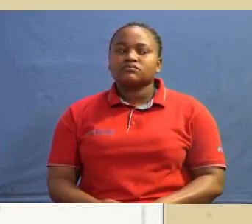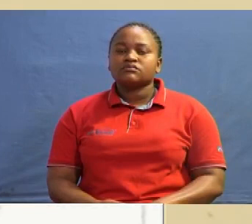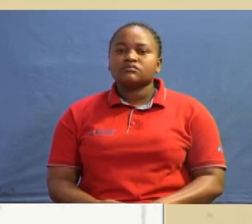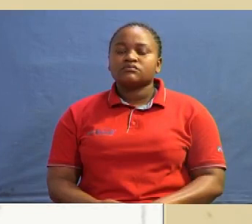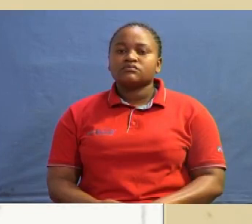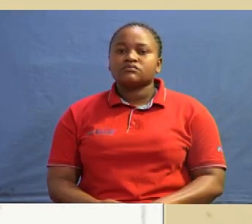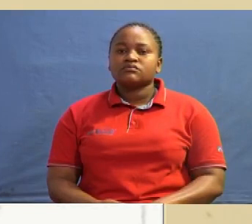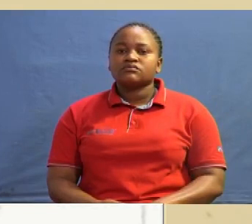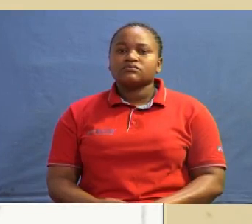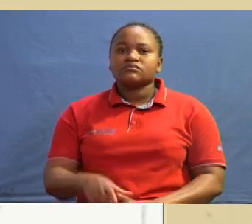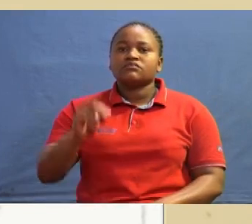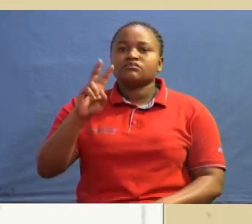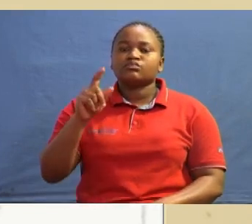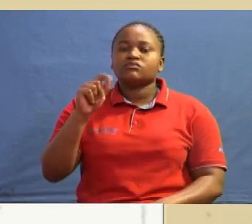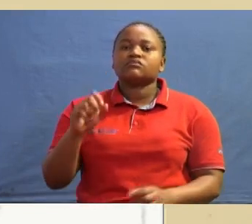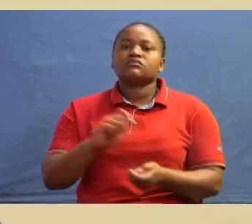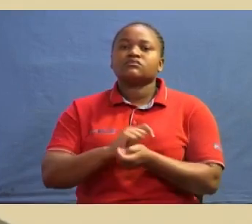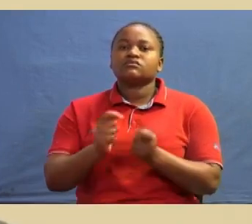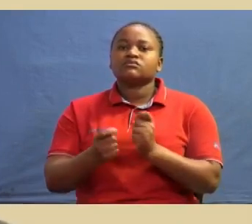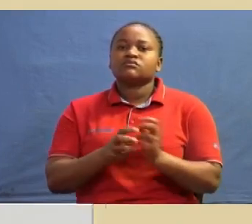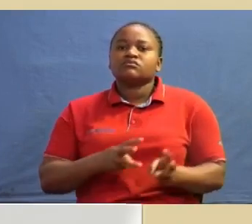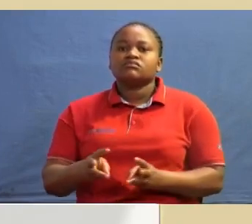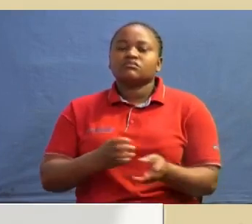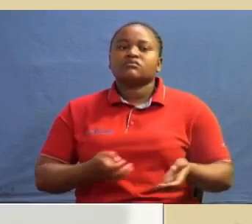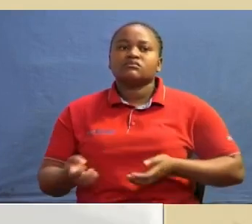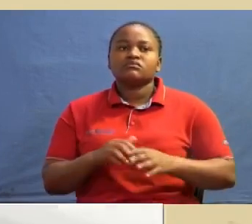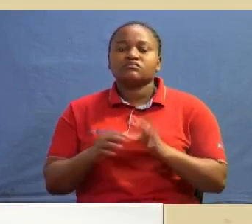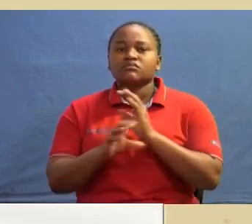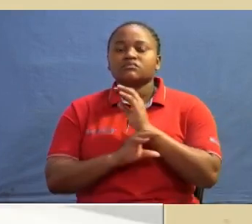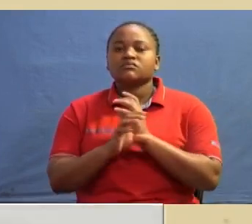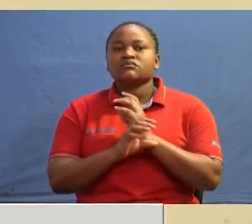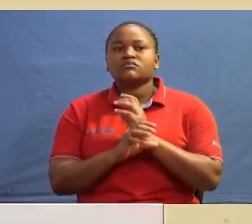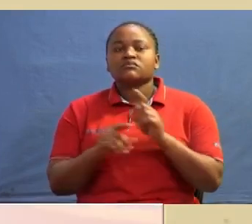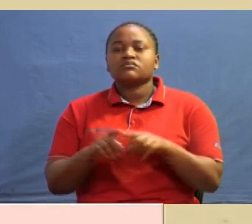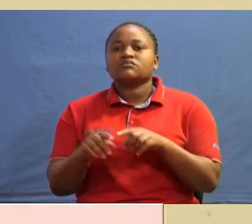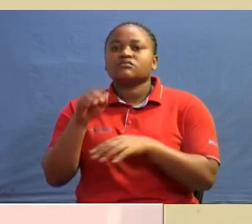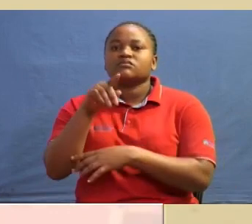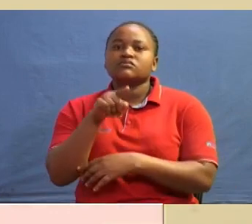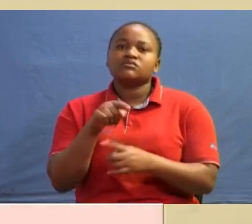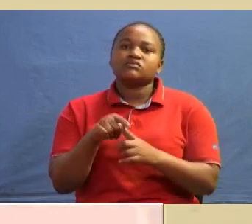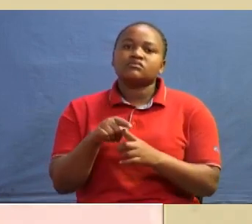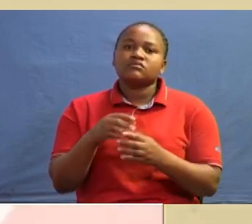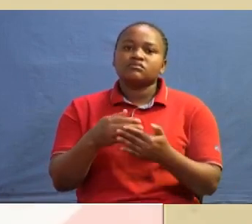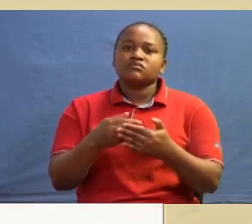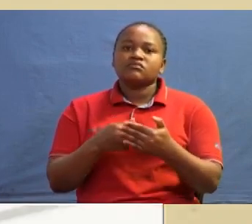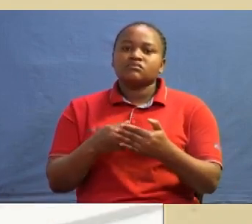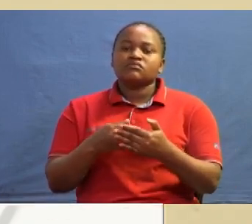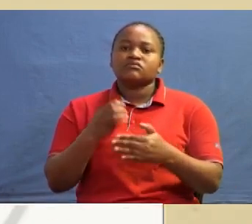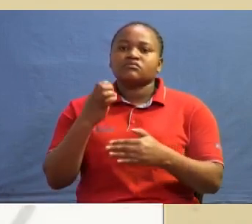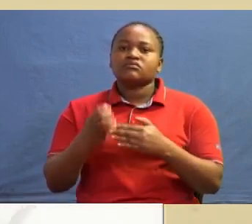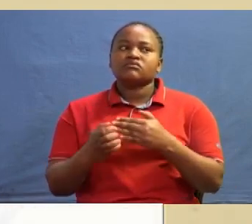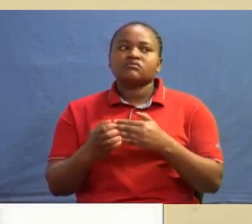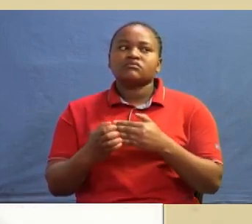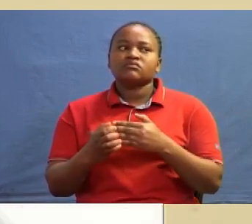TVET is changing landscape in the economy of this country. I believe this is the right way to go. Before, you could find people with a